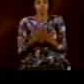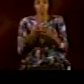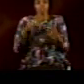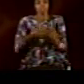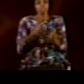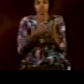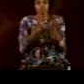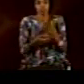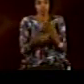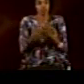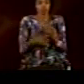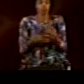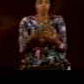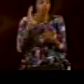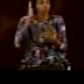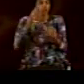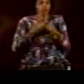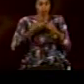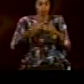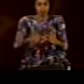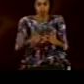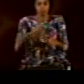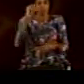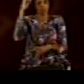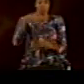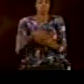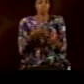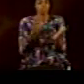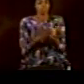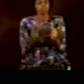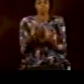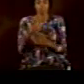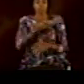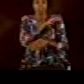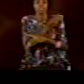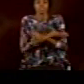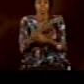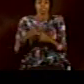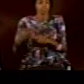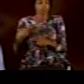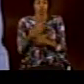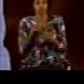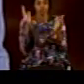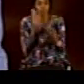continue. In Jesus' mighty name we pray.